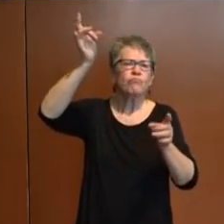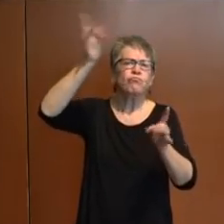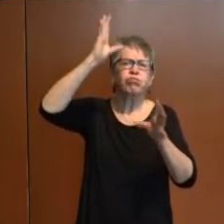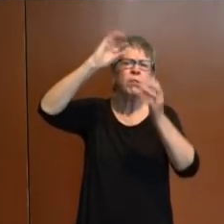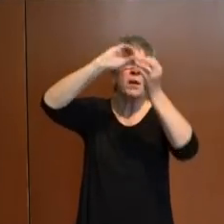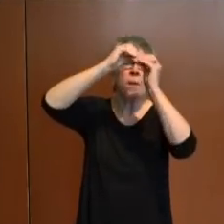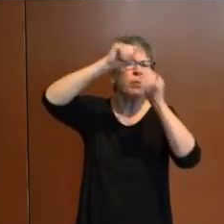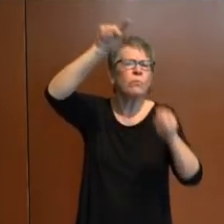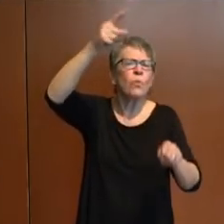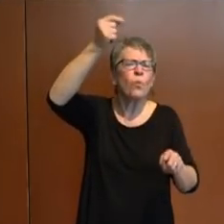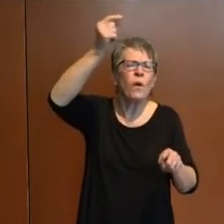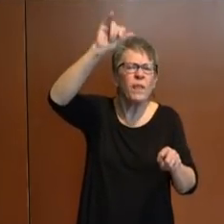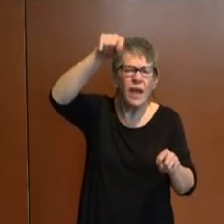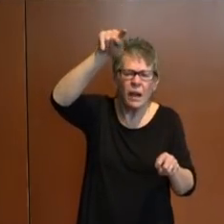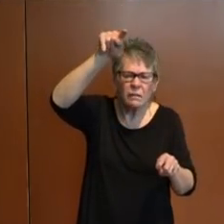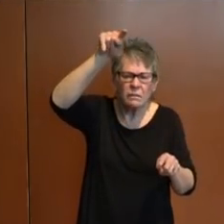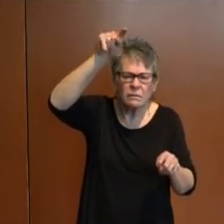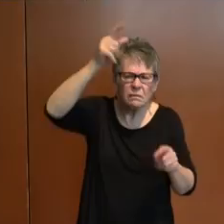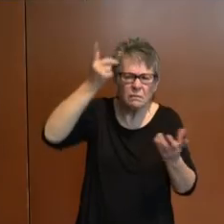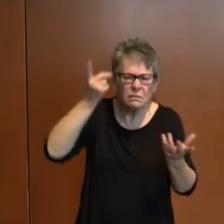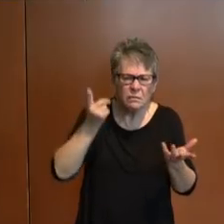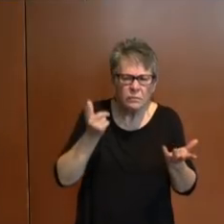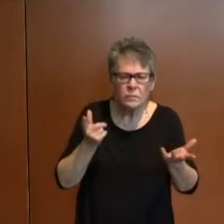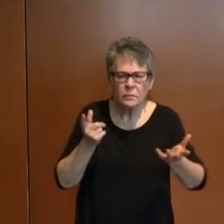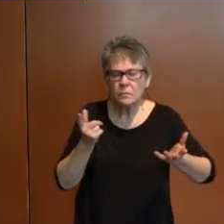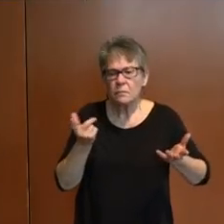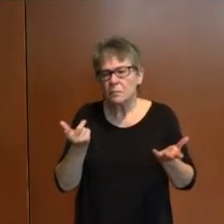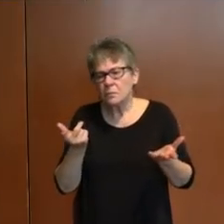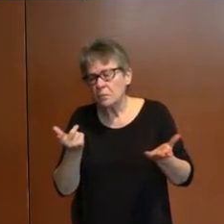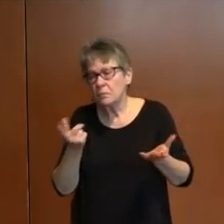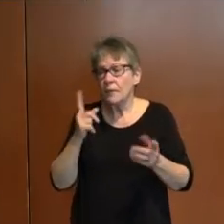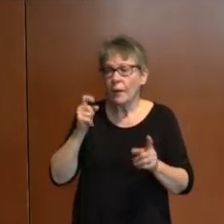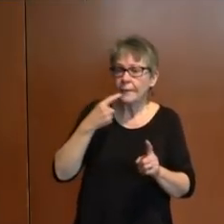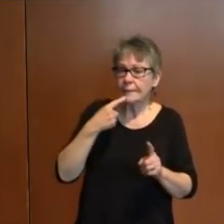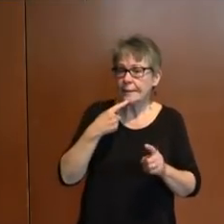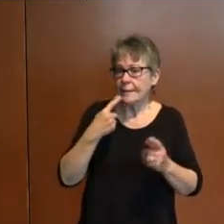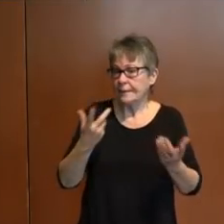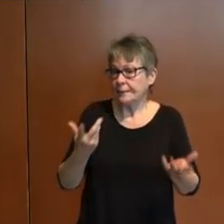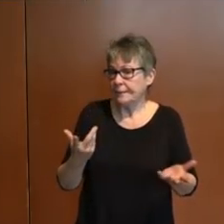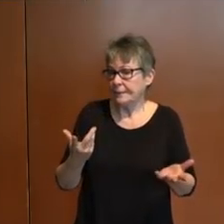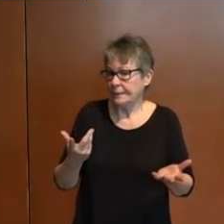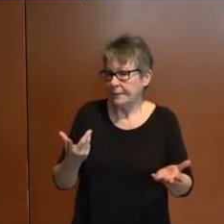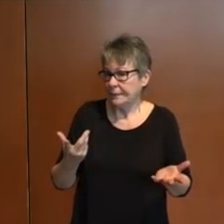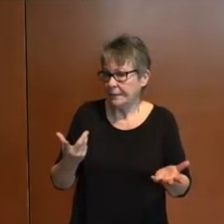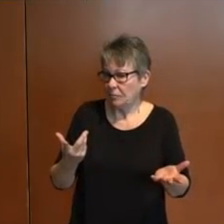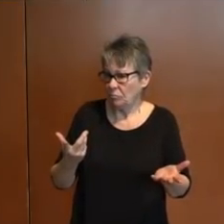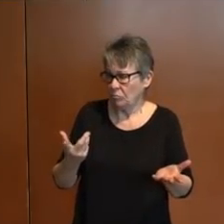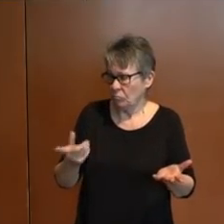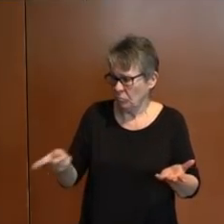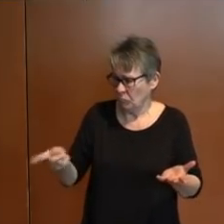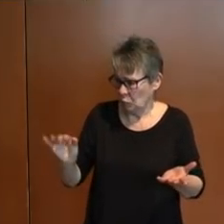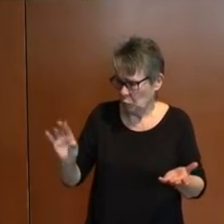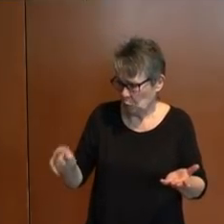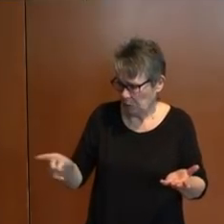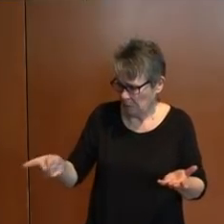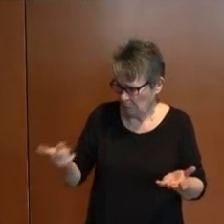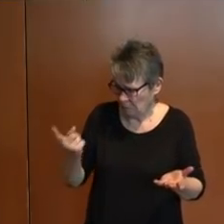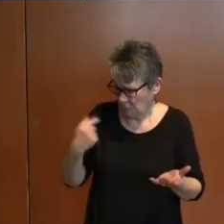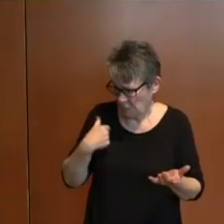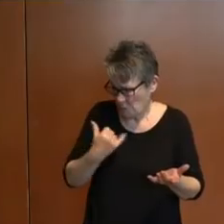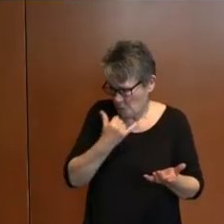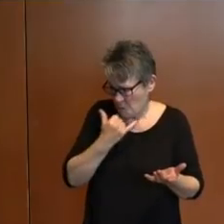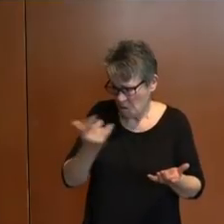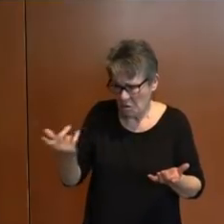number? I think we're going to have Judy tell me, course correct me if you disagree. I think we're going to try to address this